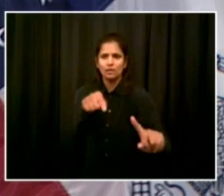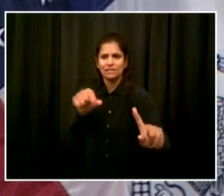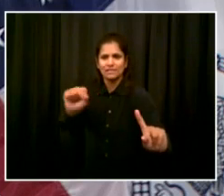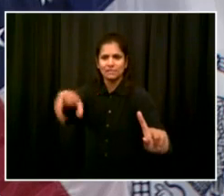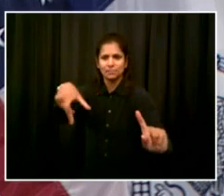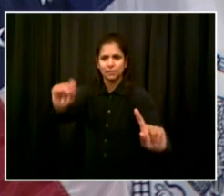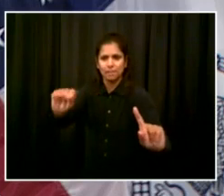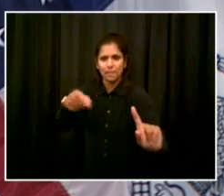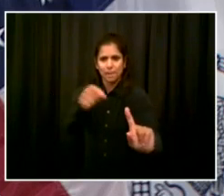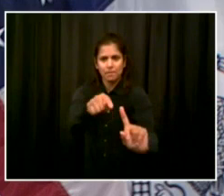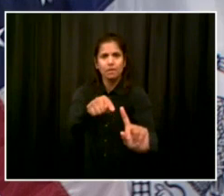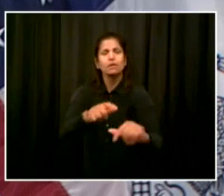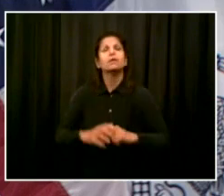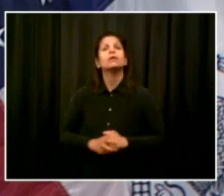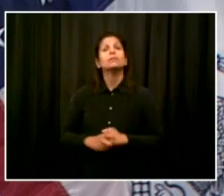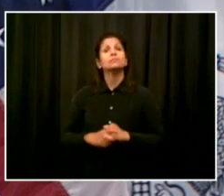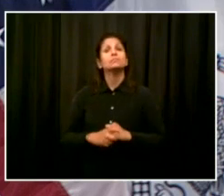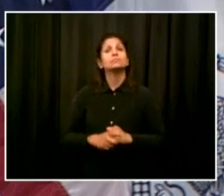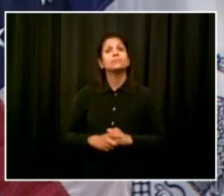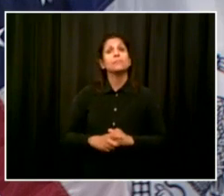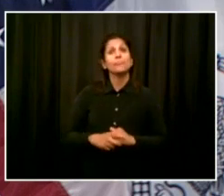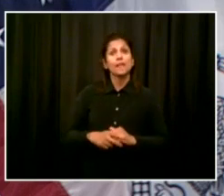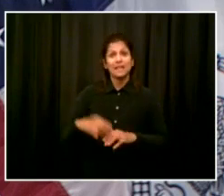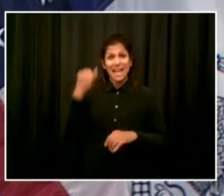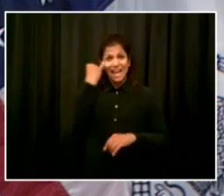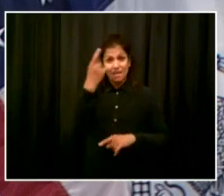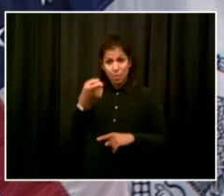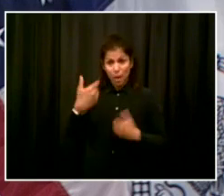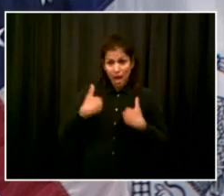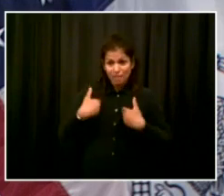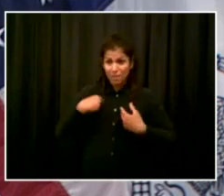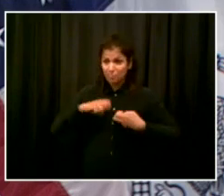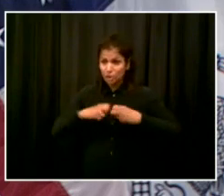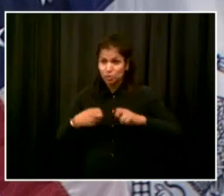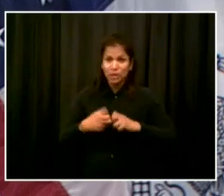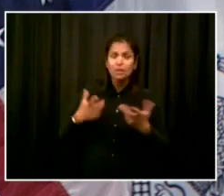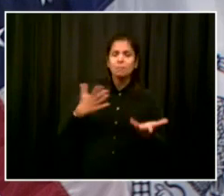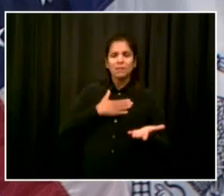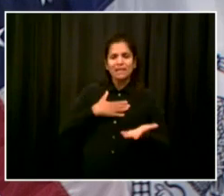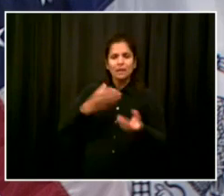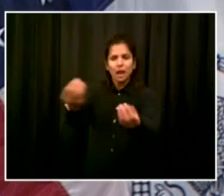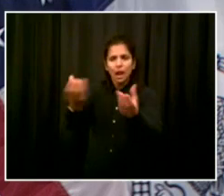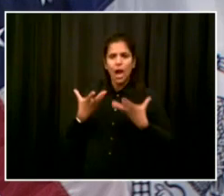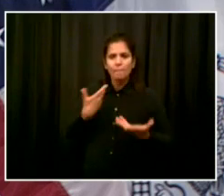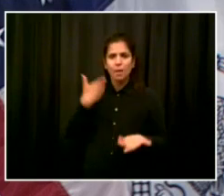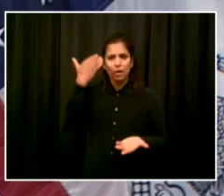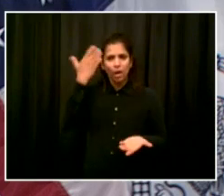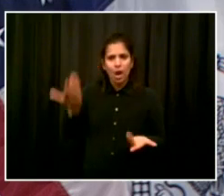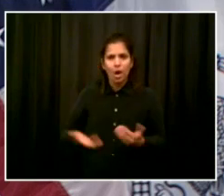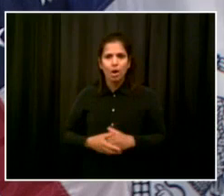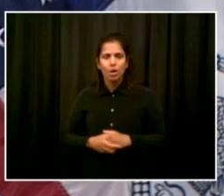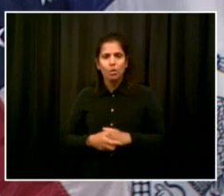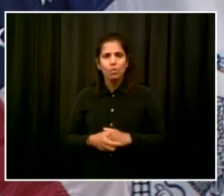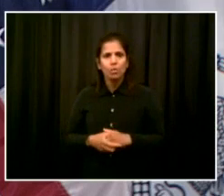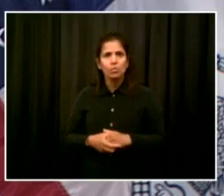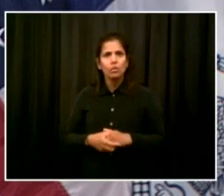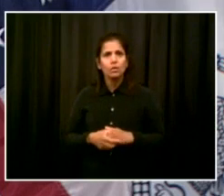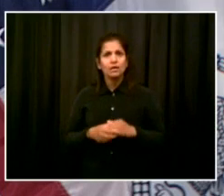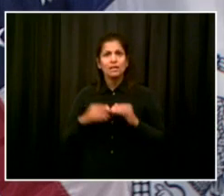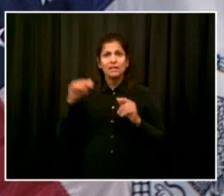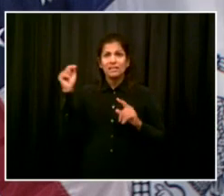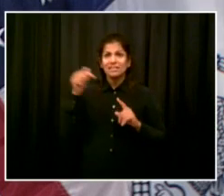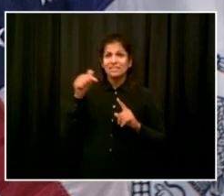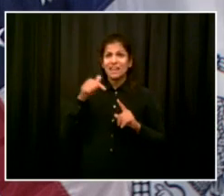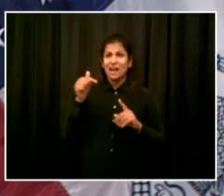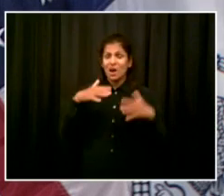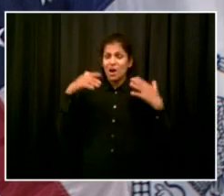families are healthy. We also have an obligation, and remember, Henry, we're dealing with something very unusual here. Rarely in life do you get to hear the